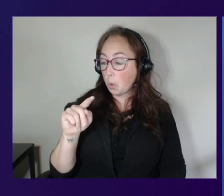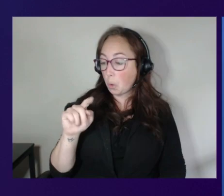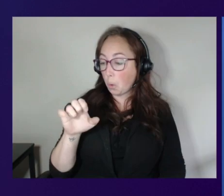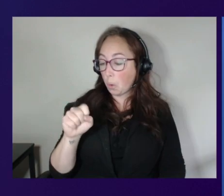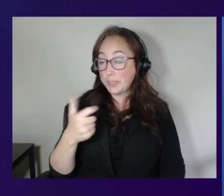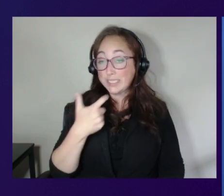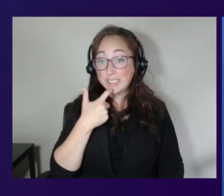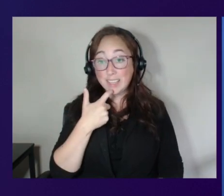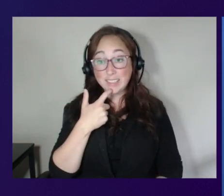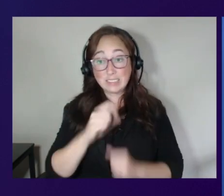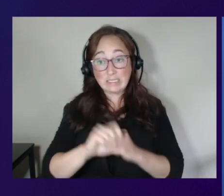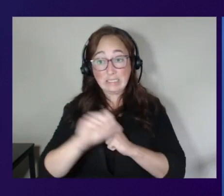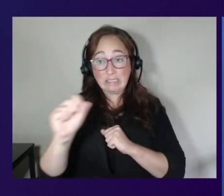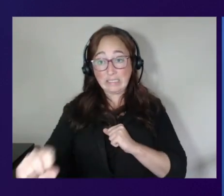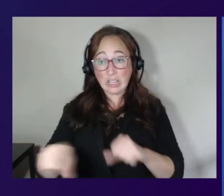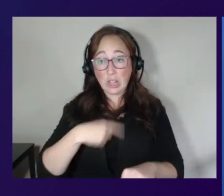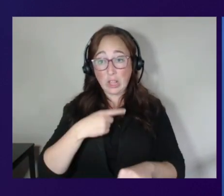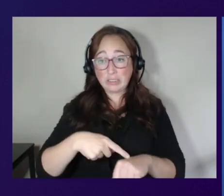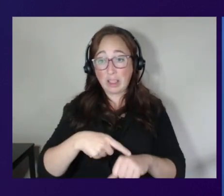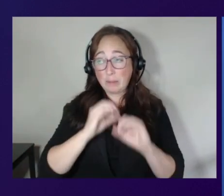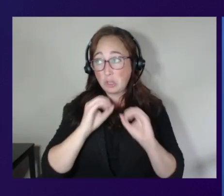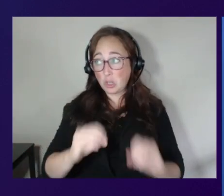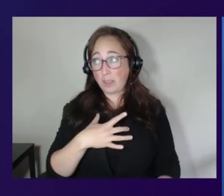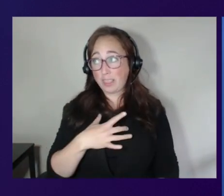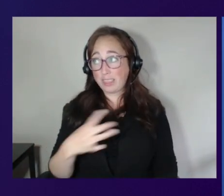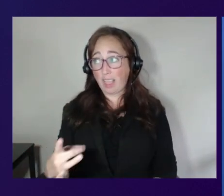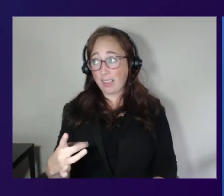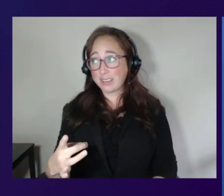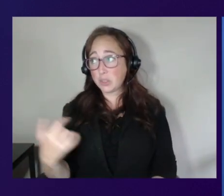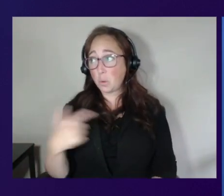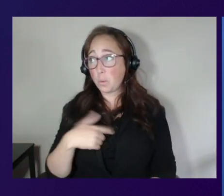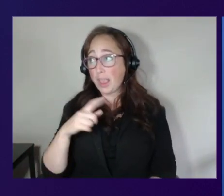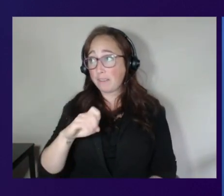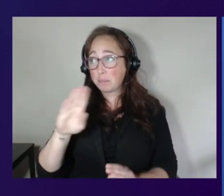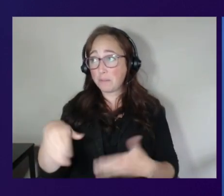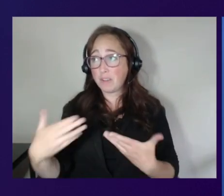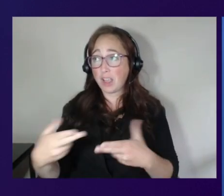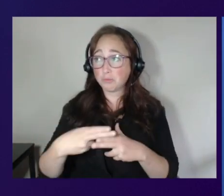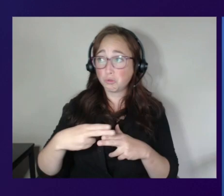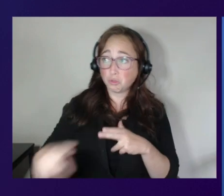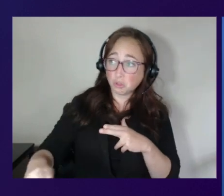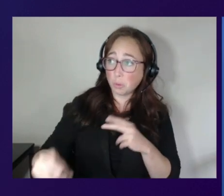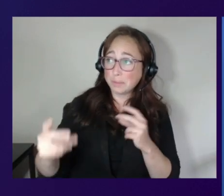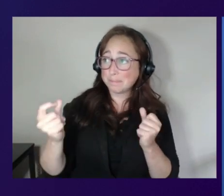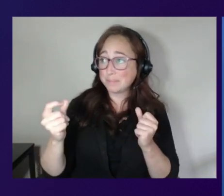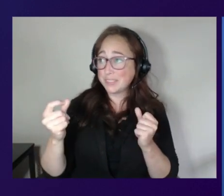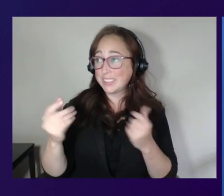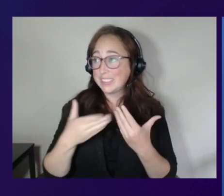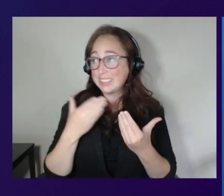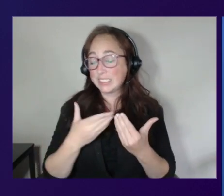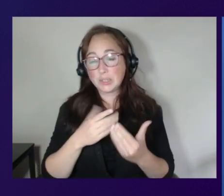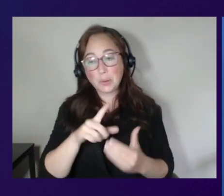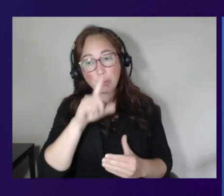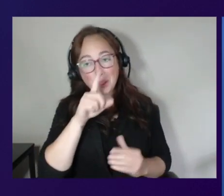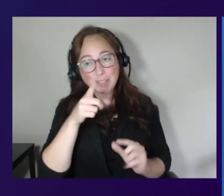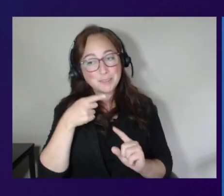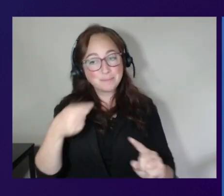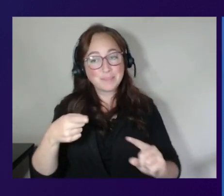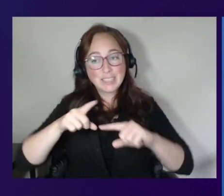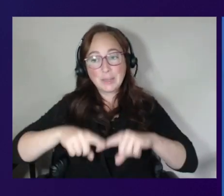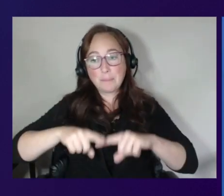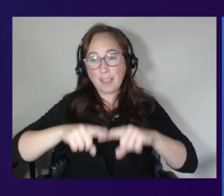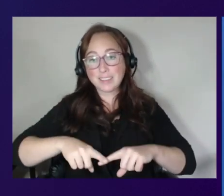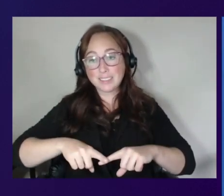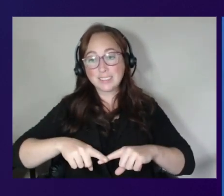time. Like, no one's going to like that. Like, we got to give them something. And it just depends. And that's the classic solutions architect